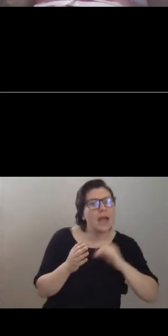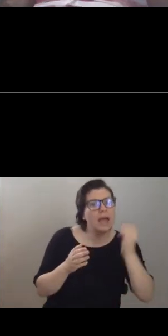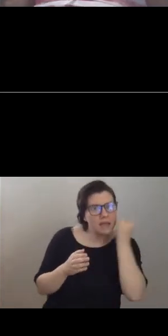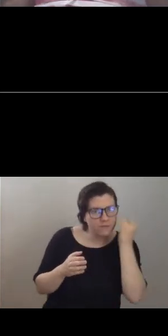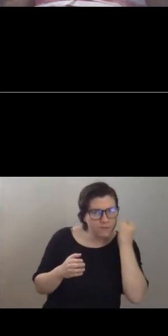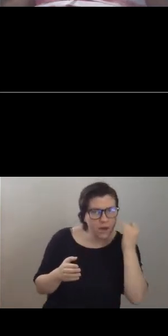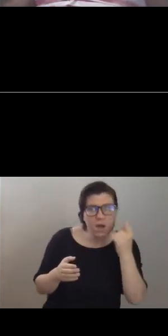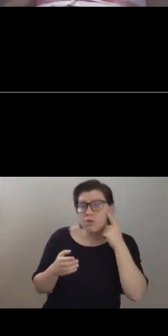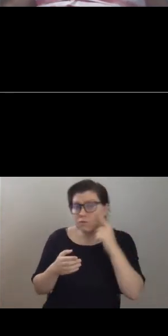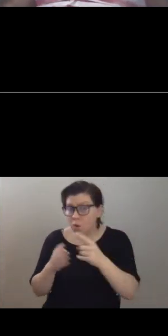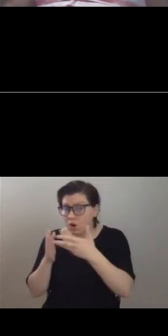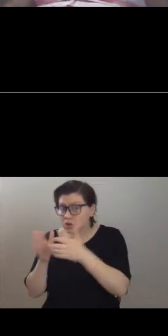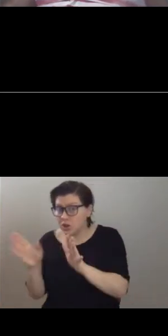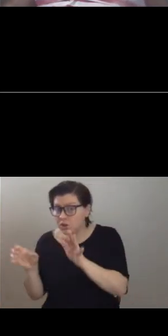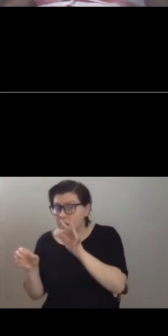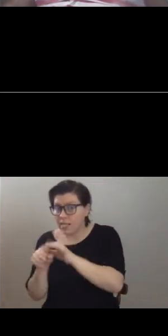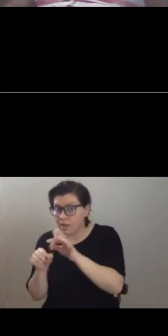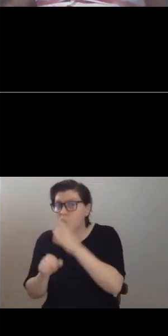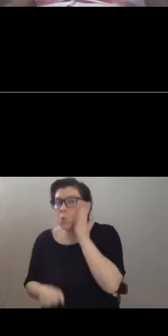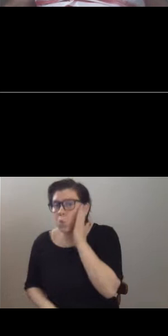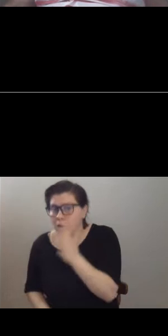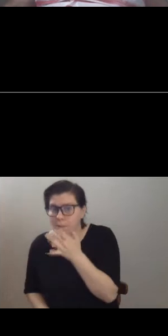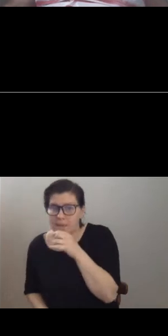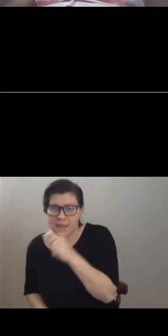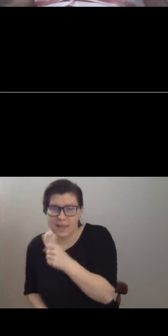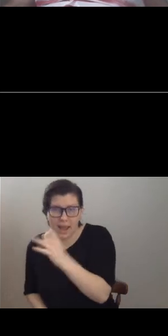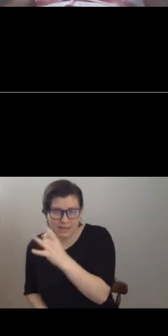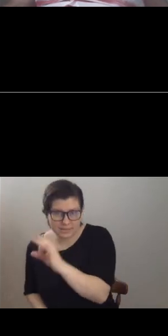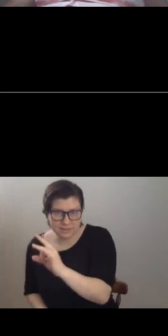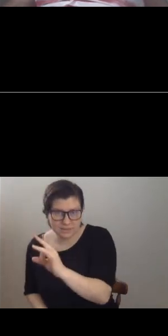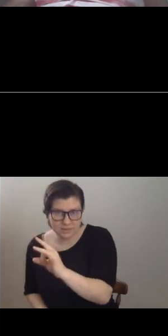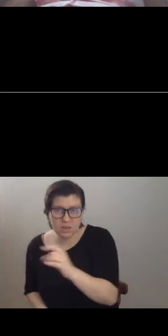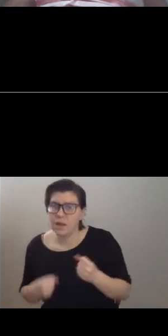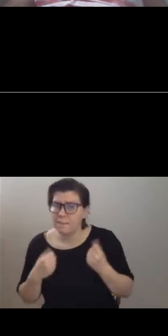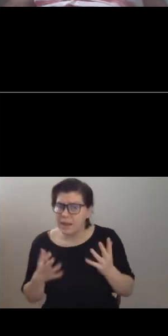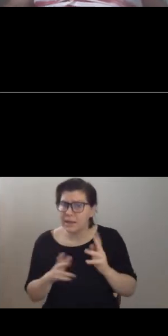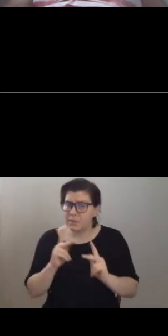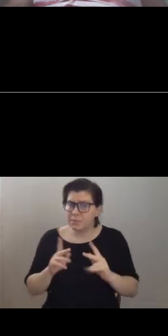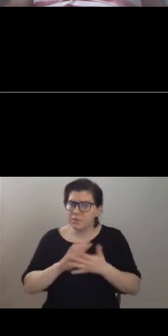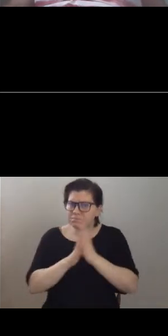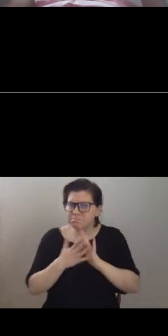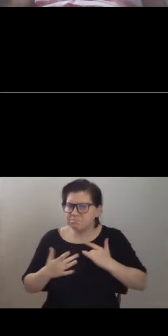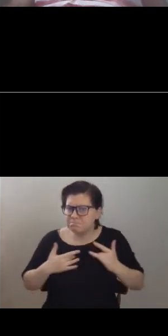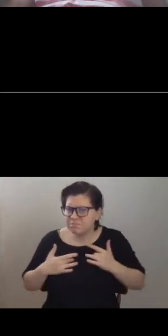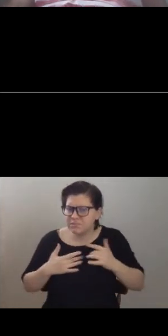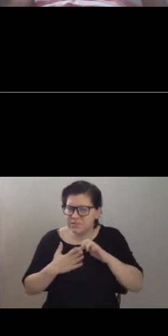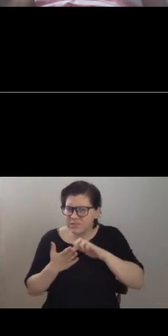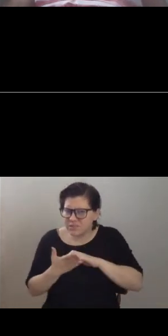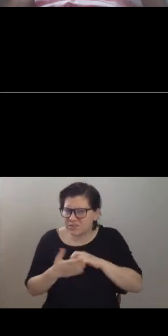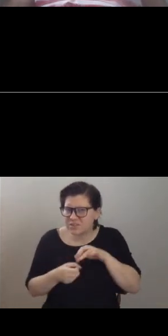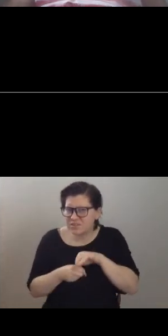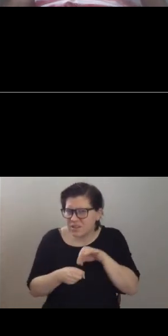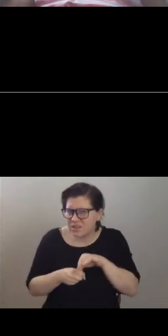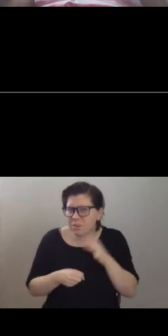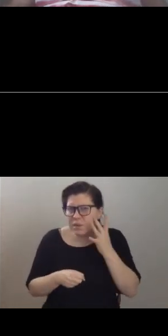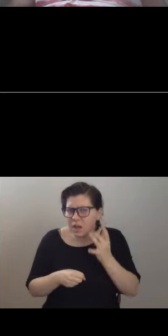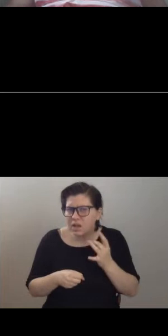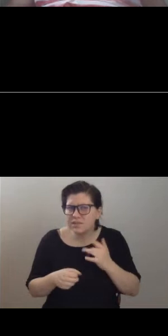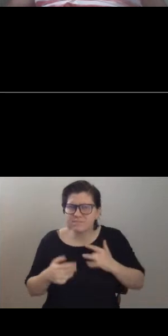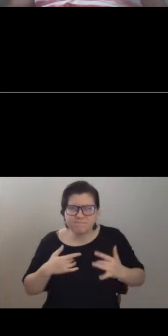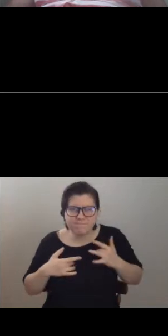age. And many people get concerned about registering to vote a lot of times because they worry